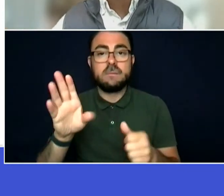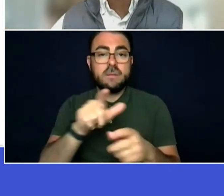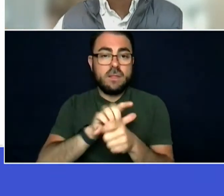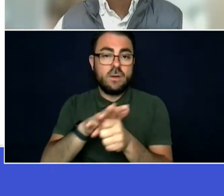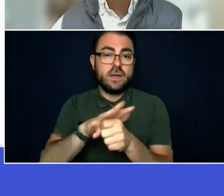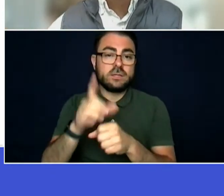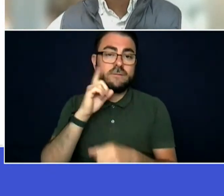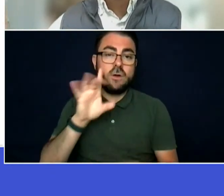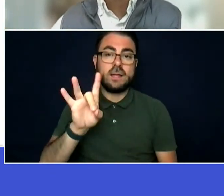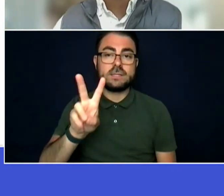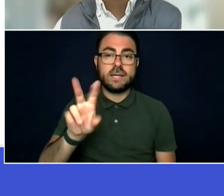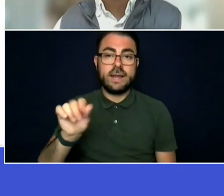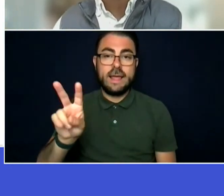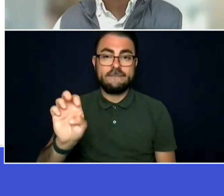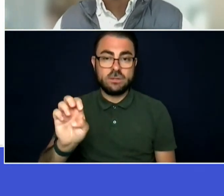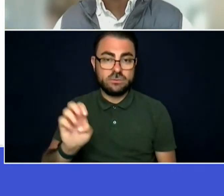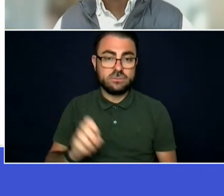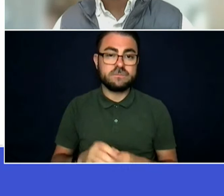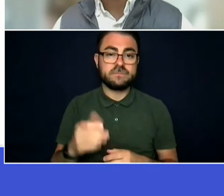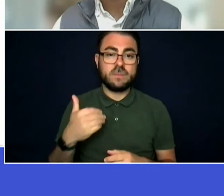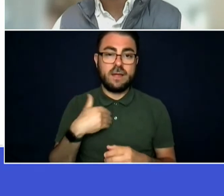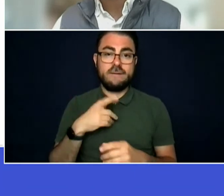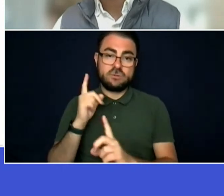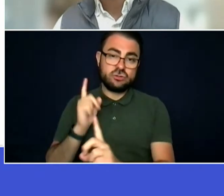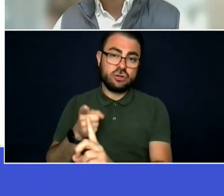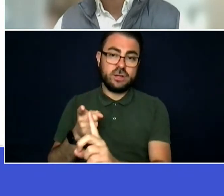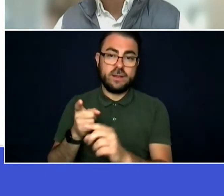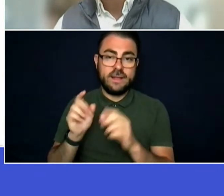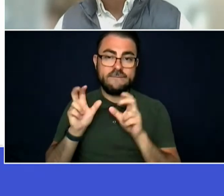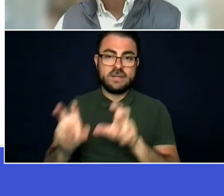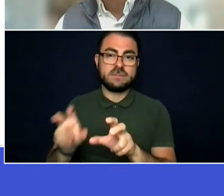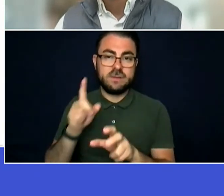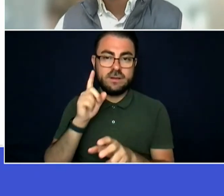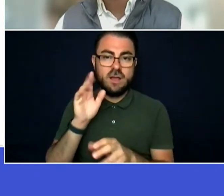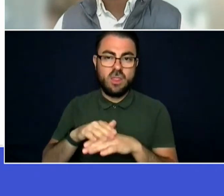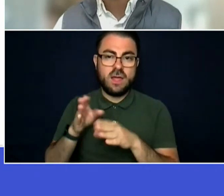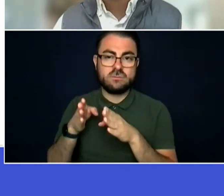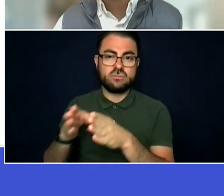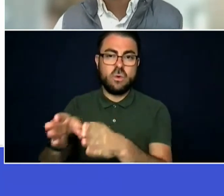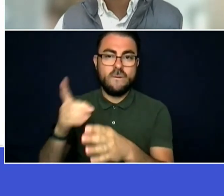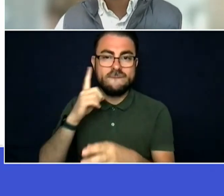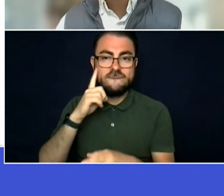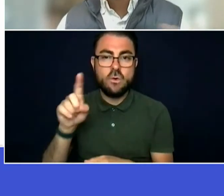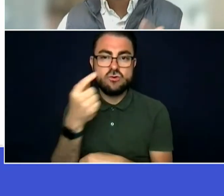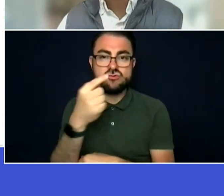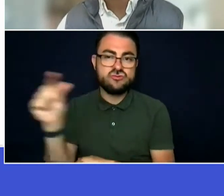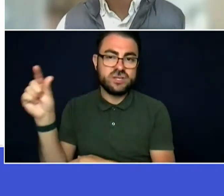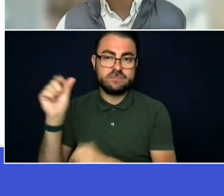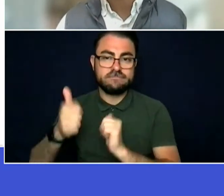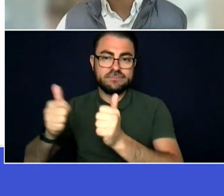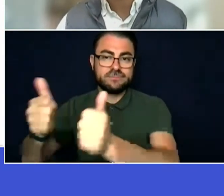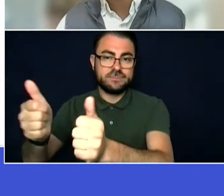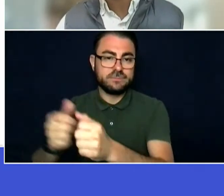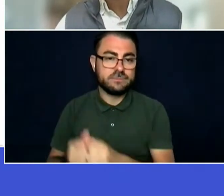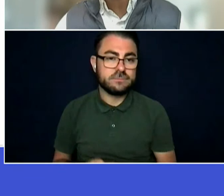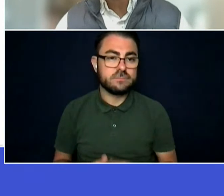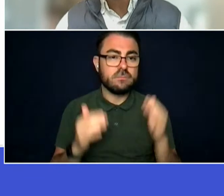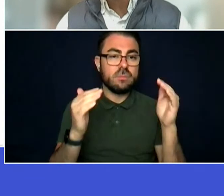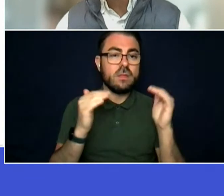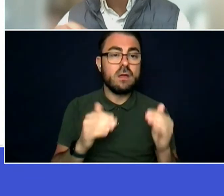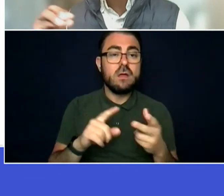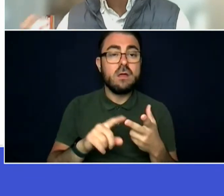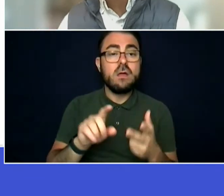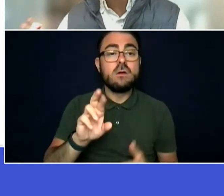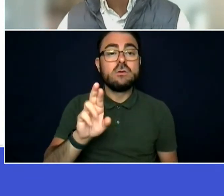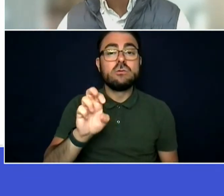that there's a targeted investment along the corridor in green infrastructure. Within regenerative agriculture, on the community